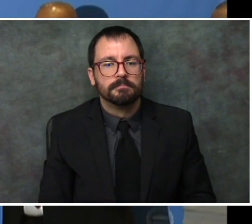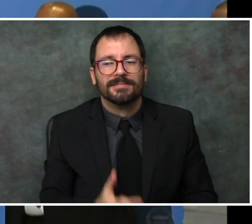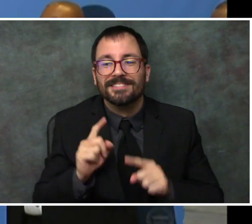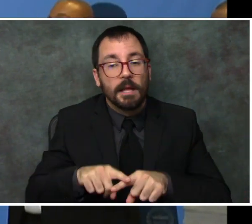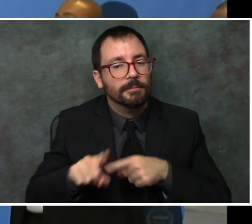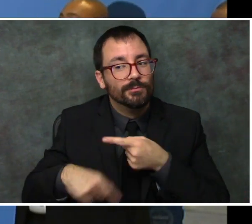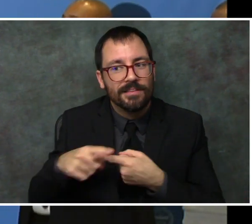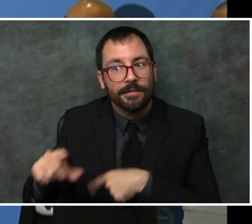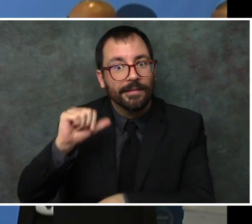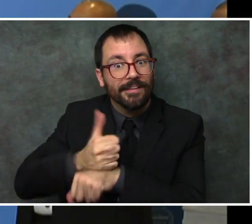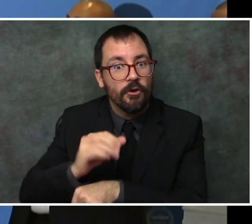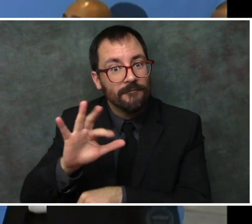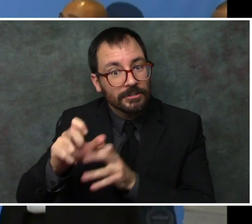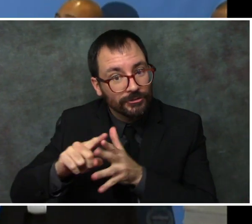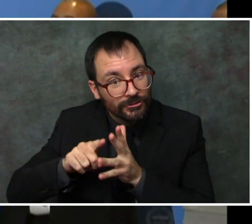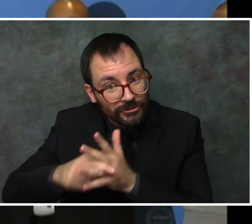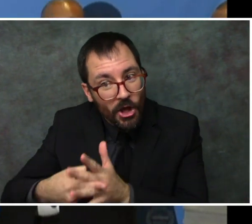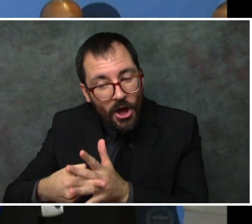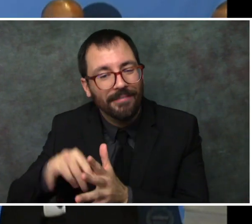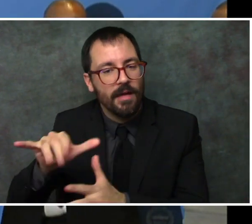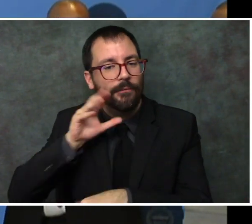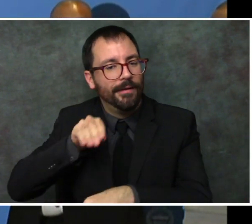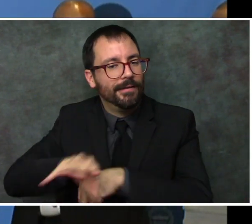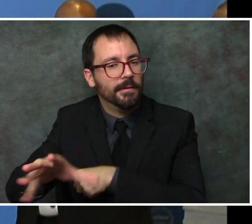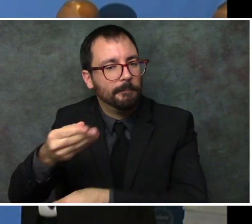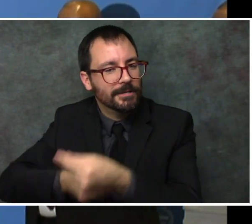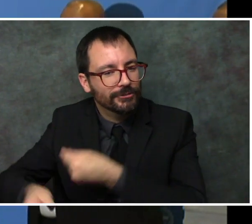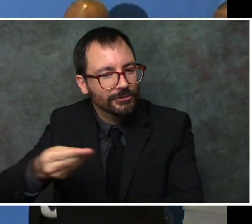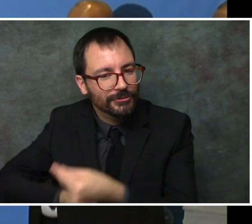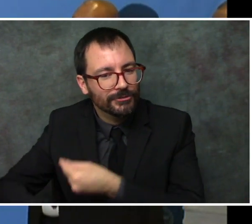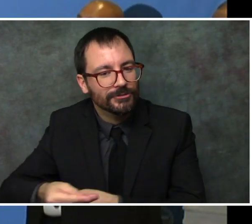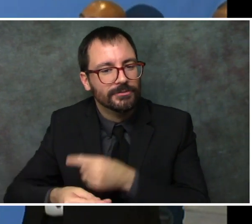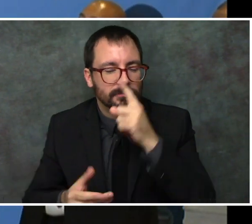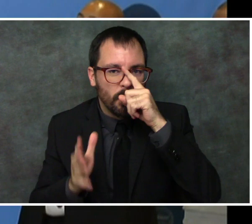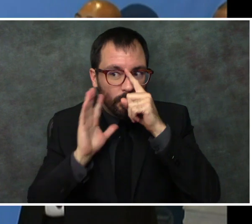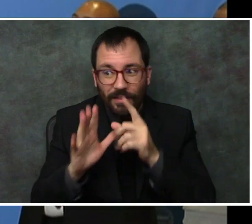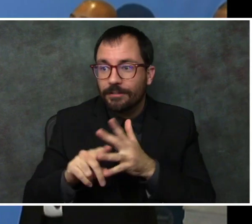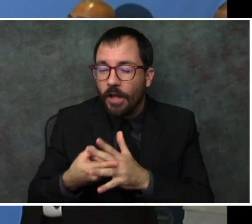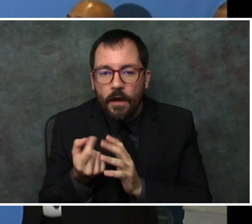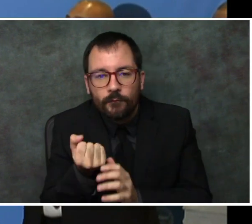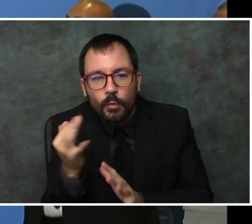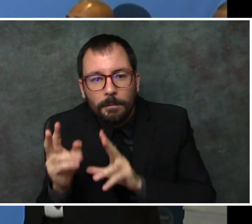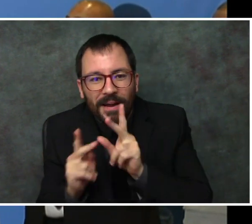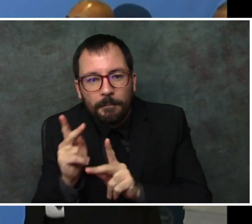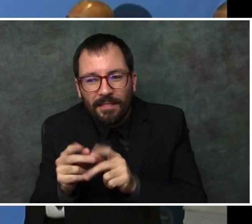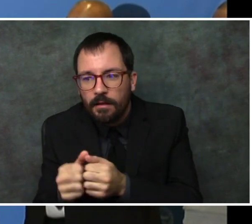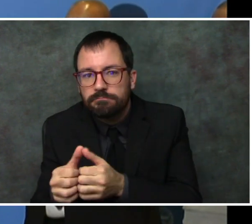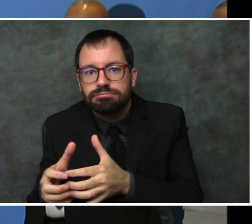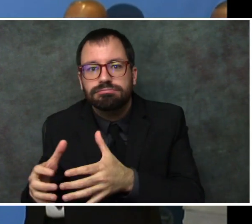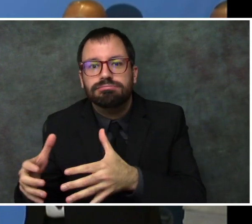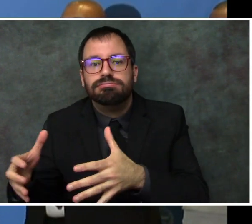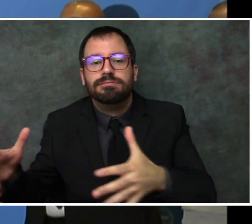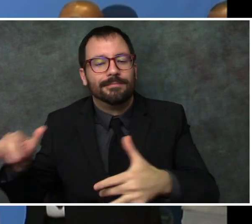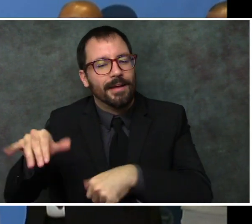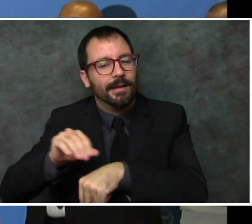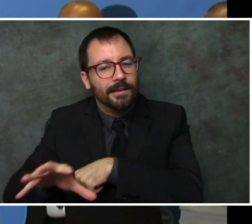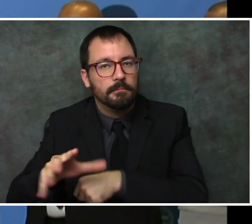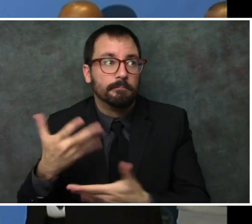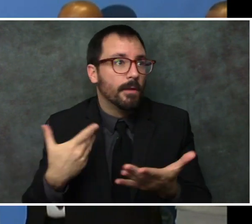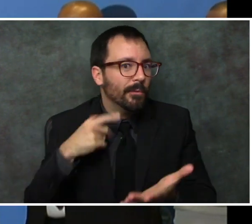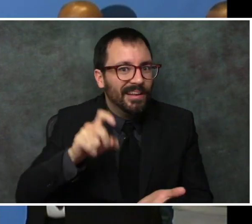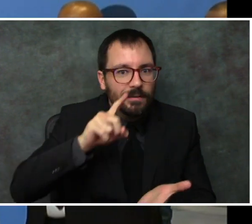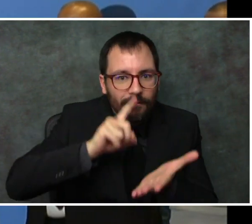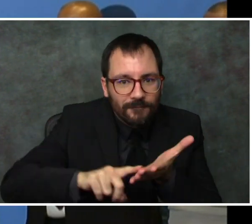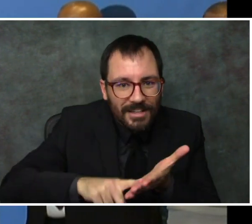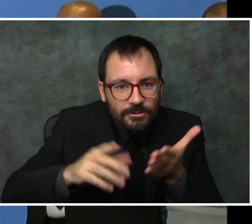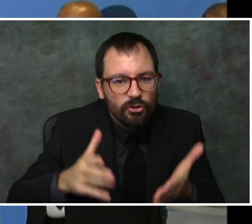people. It could grow. I mean, we could have more people. I mean, we need investigators and things like that. So we'll get you all the numbers. We don't have a breakdown. At least I don't have a